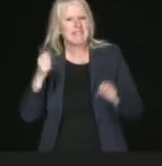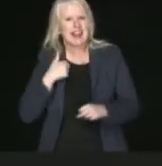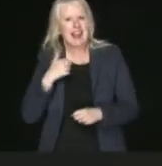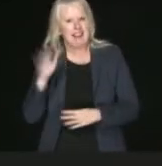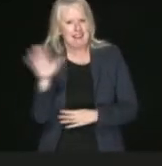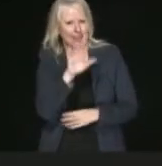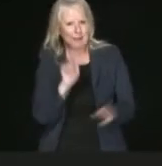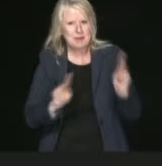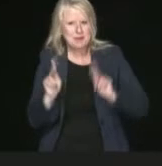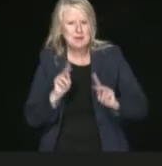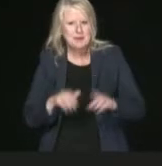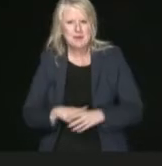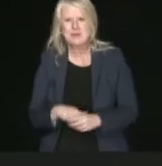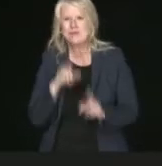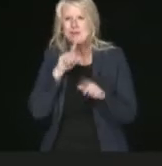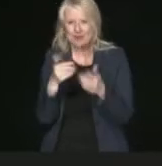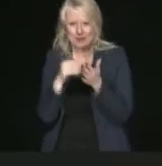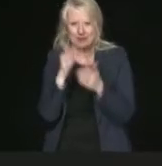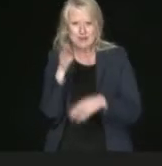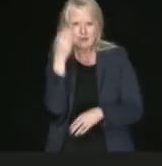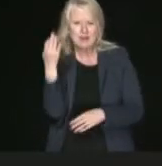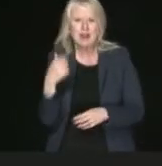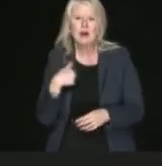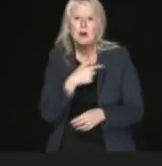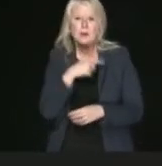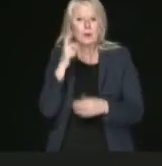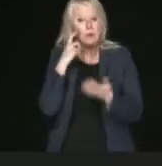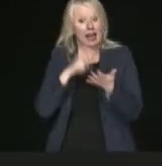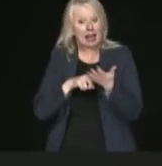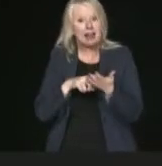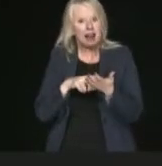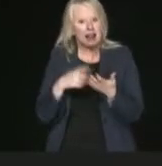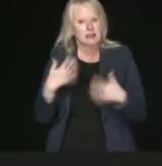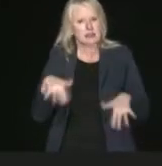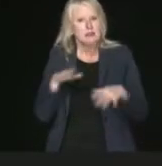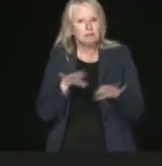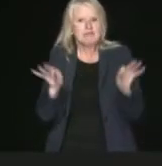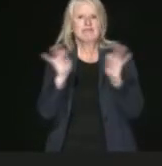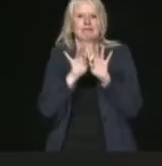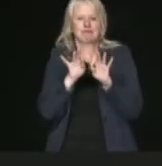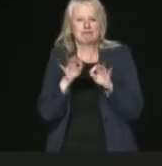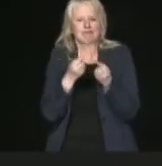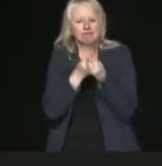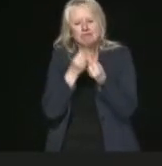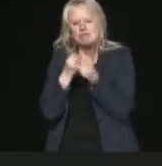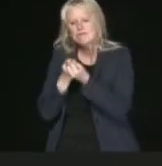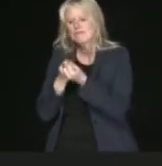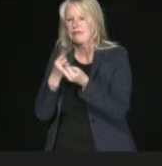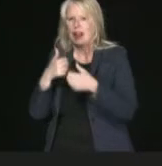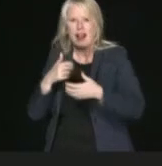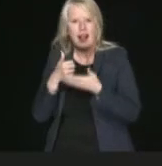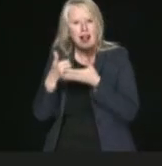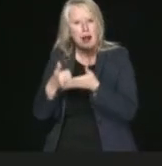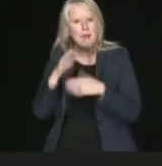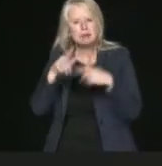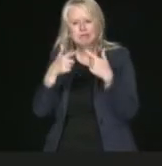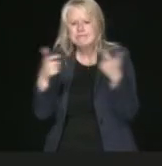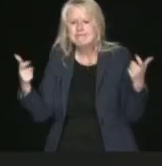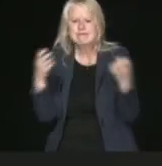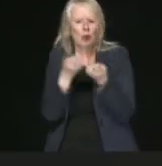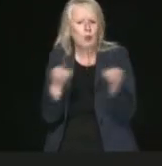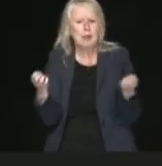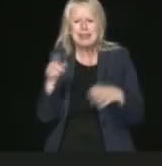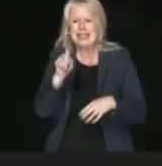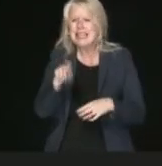Nous reconnaissons à quel point c'est essentiel. We know it is absolutely essential to give all the support and help